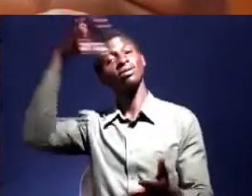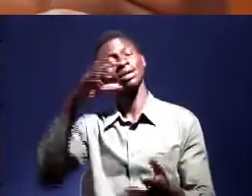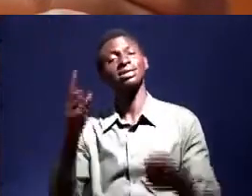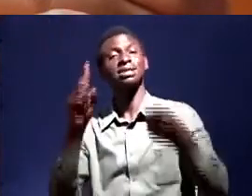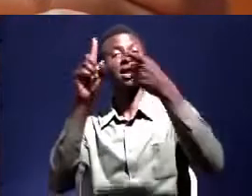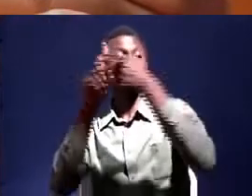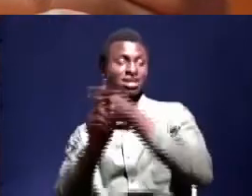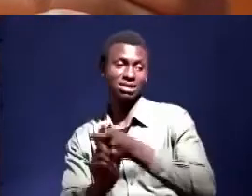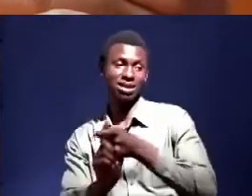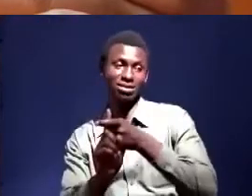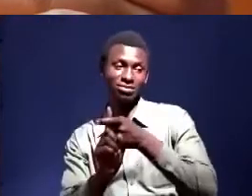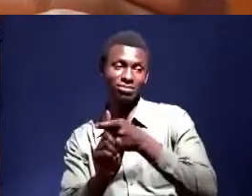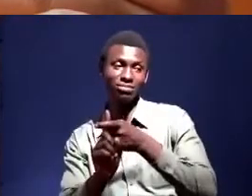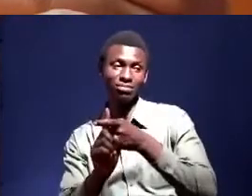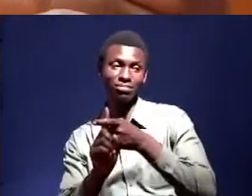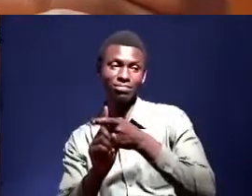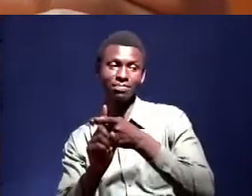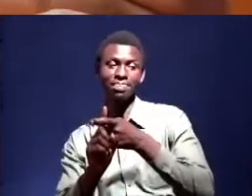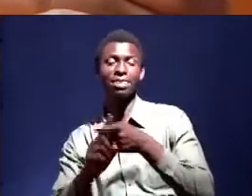those that were being